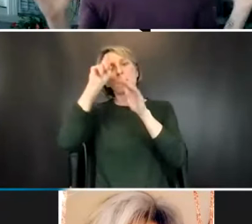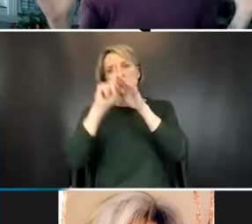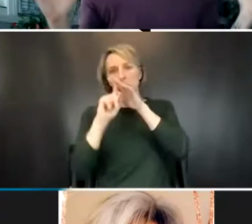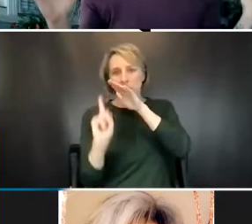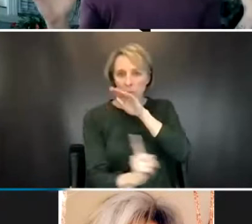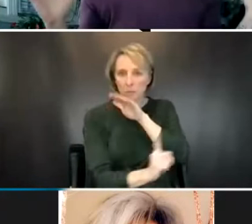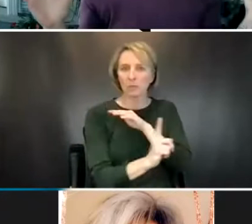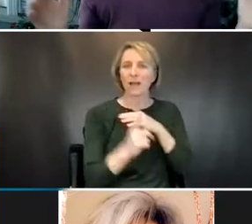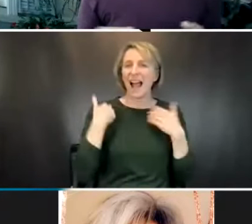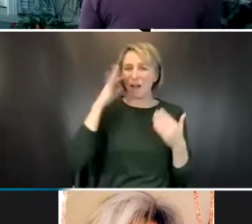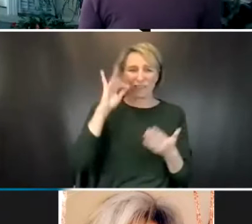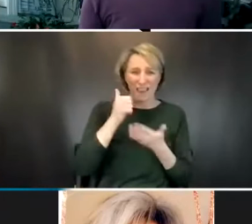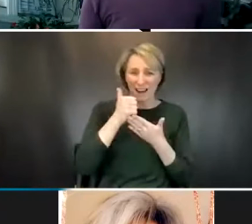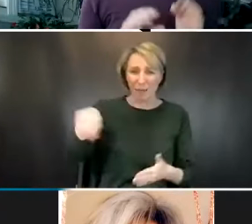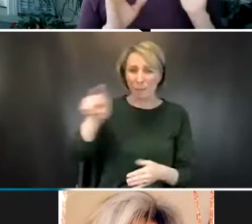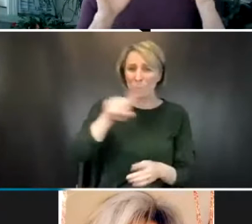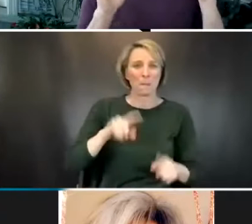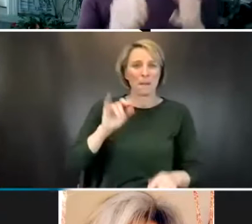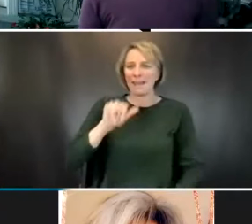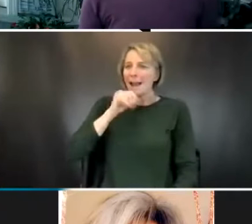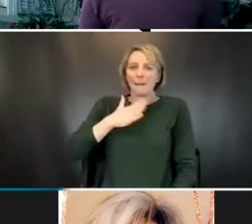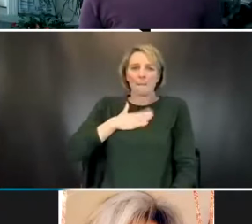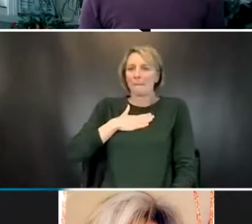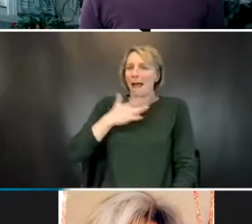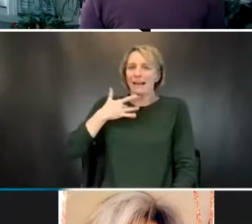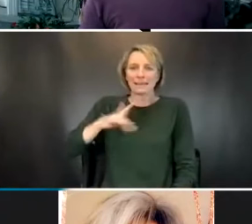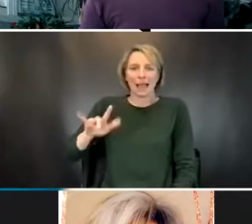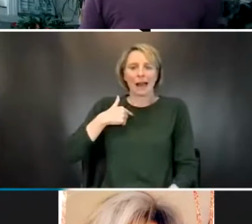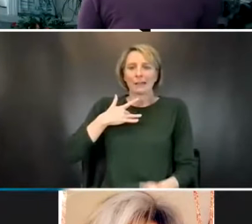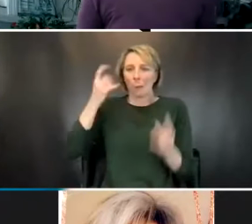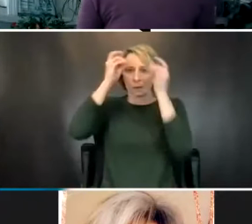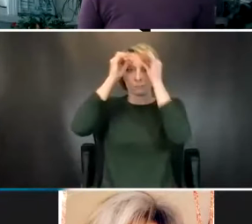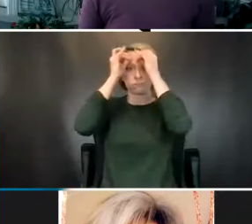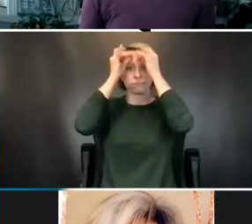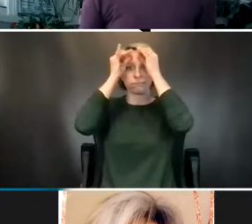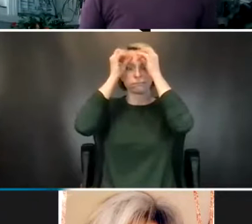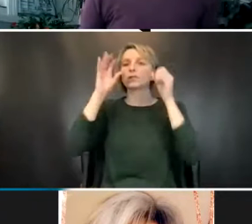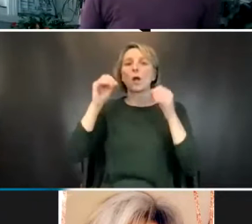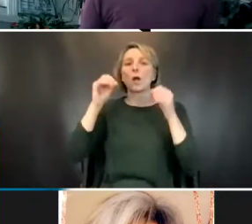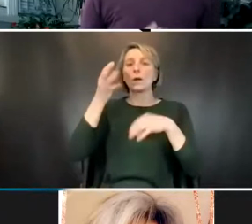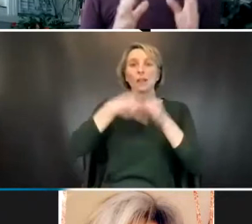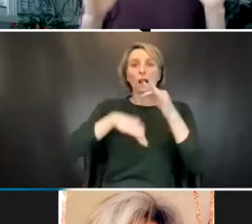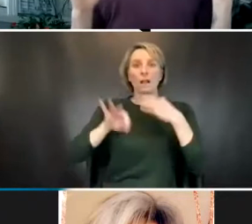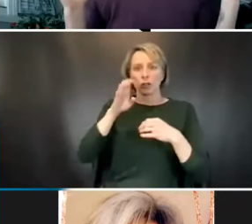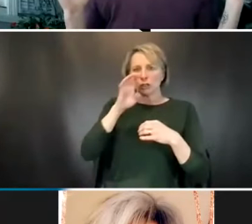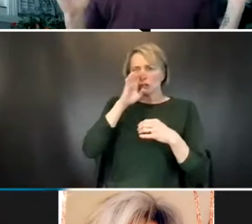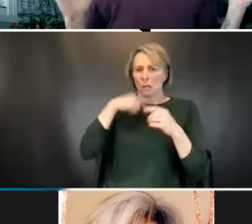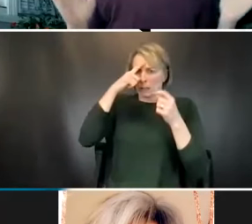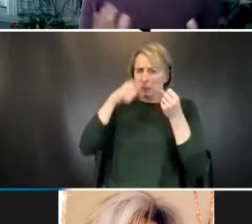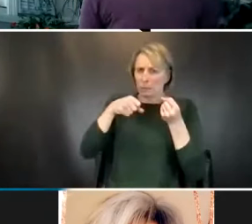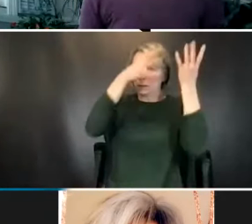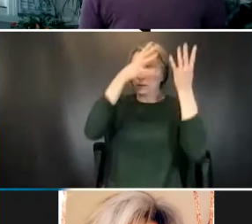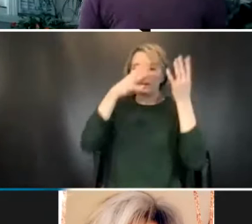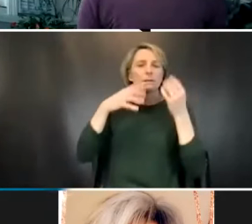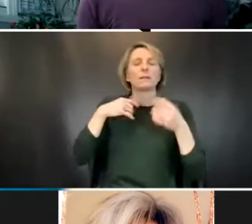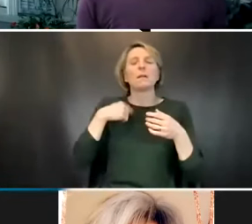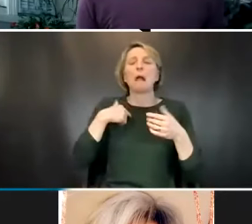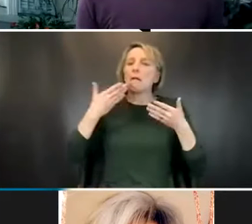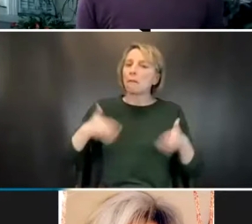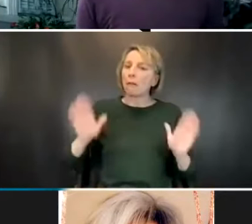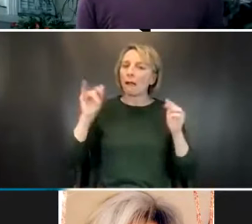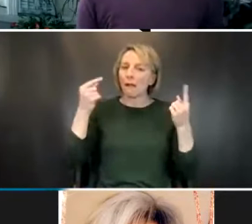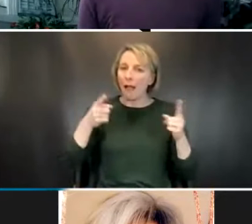that's helpful for anyone, but I'll toss that in there. If you struggle with clearing your mind, it's